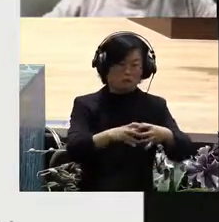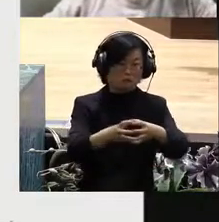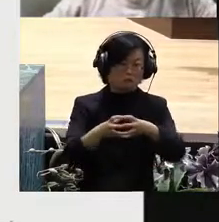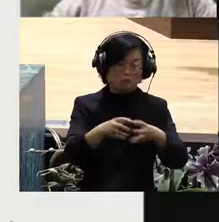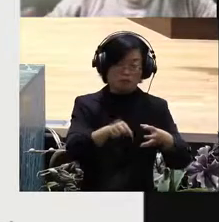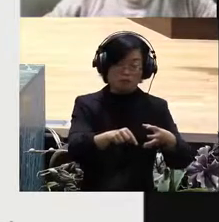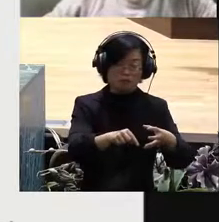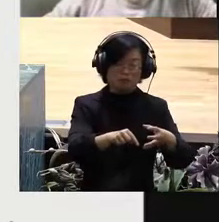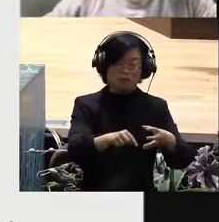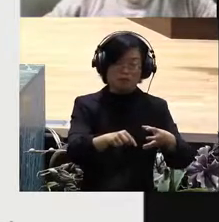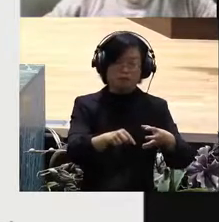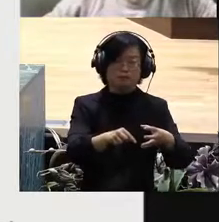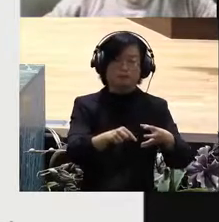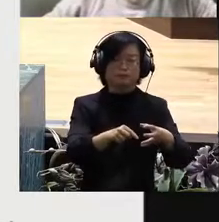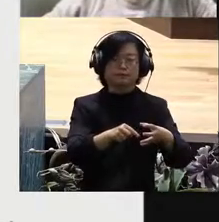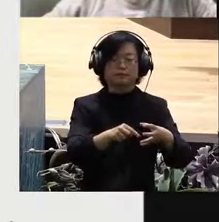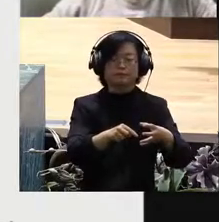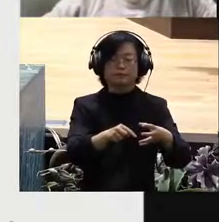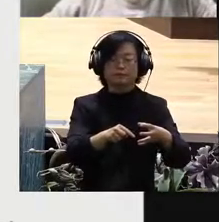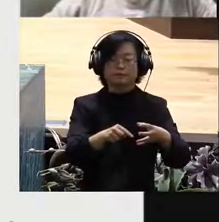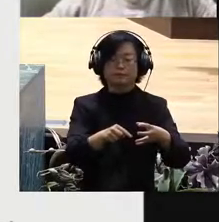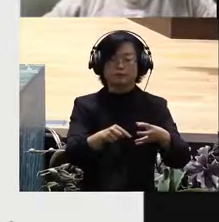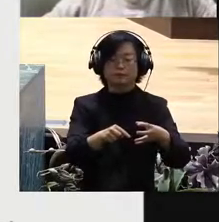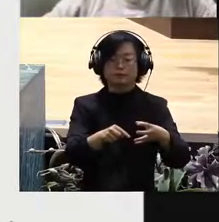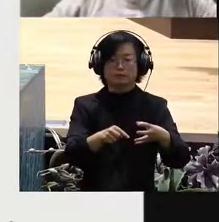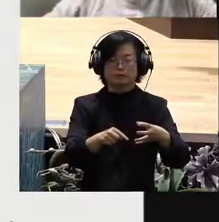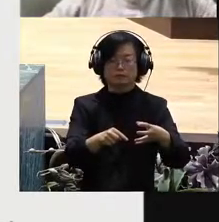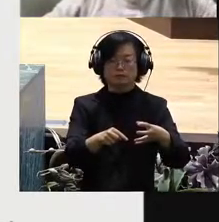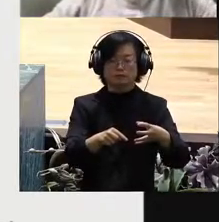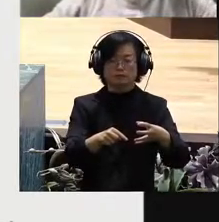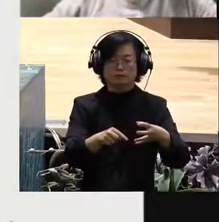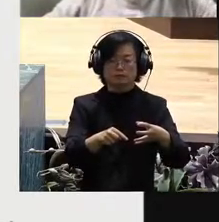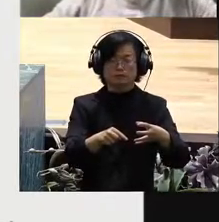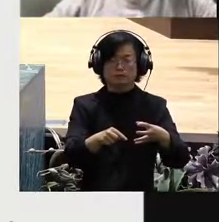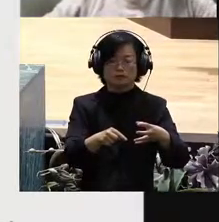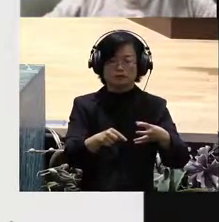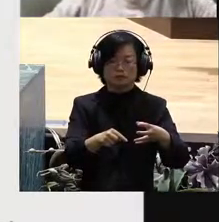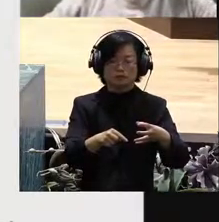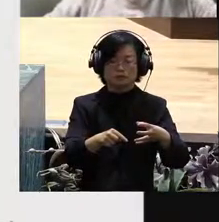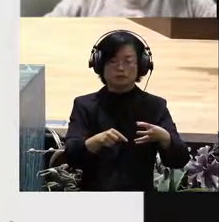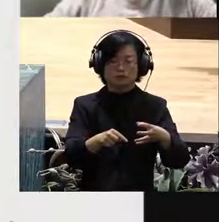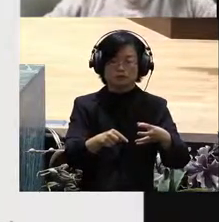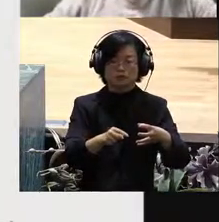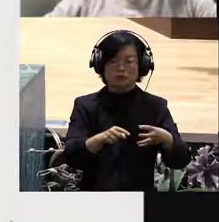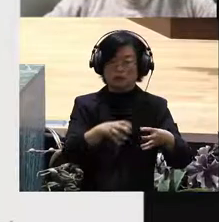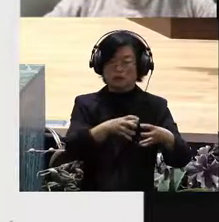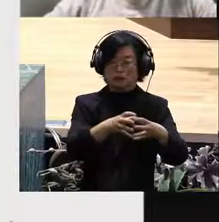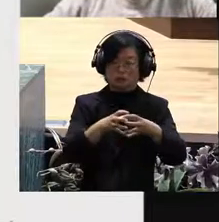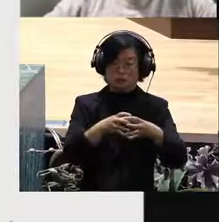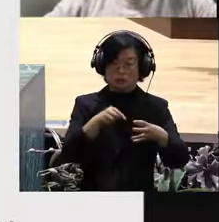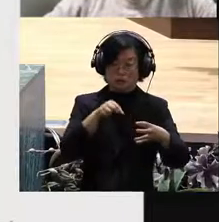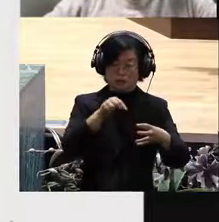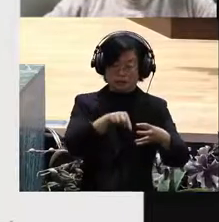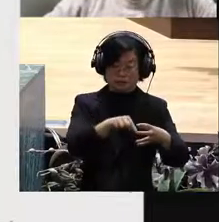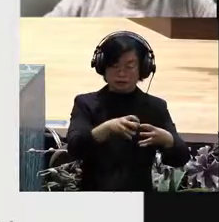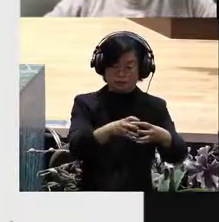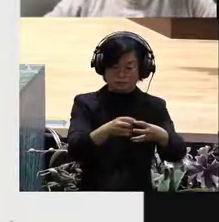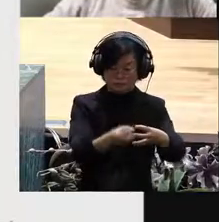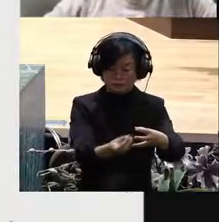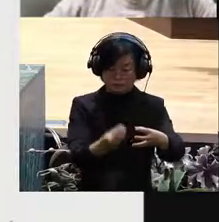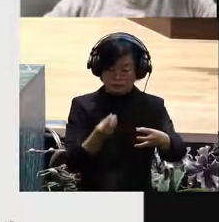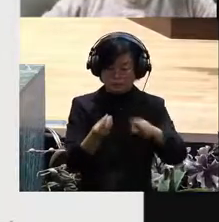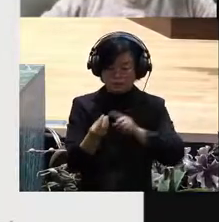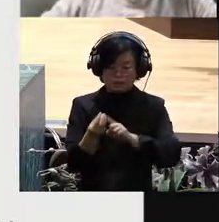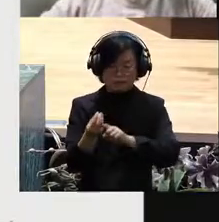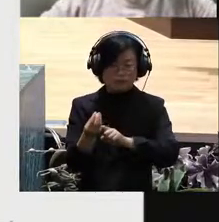around other themes, which included citizen engagement, access to information, and ease of